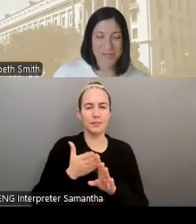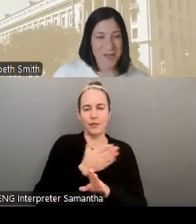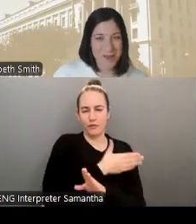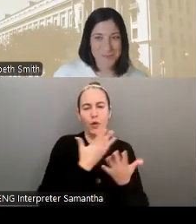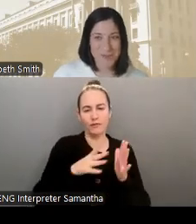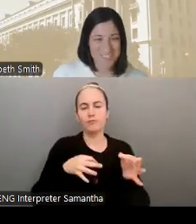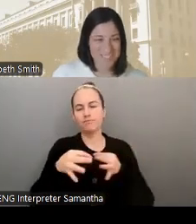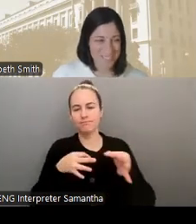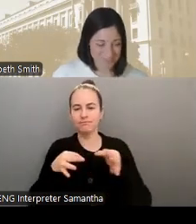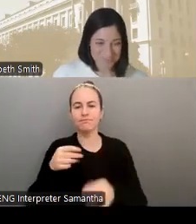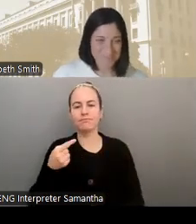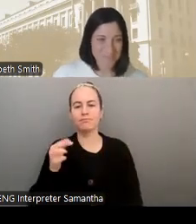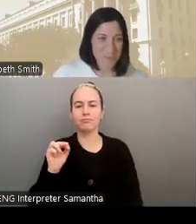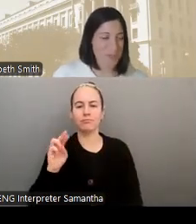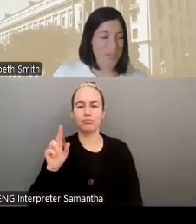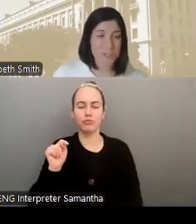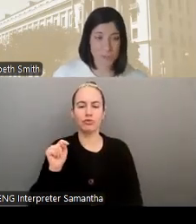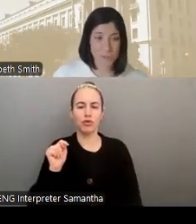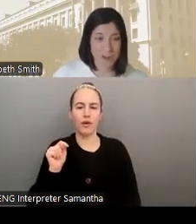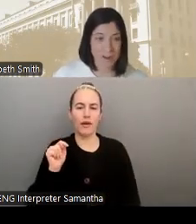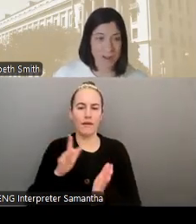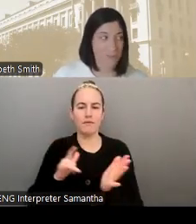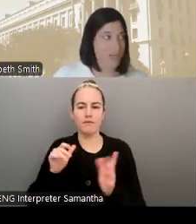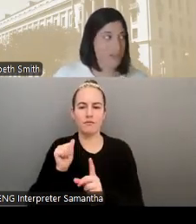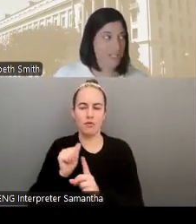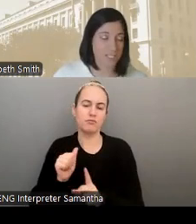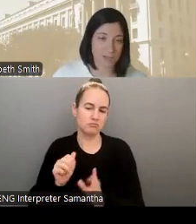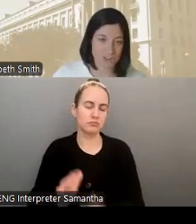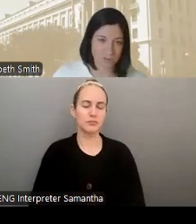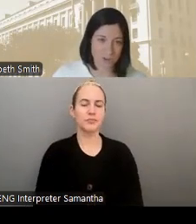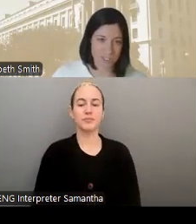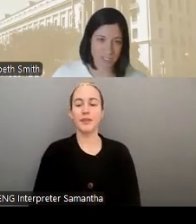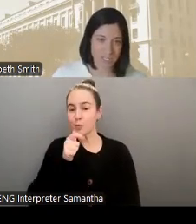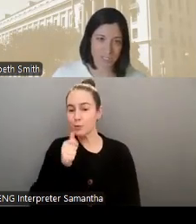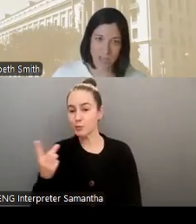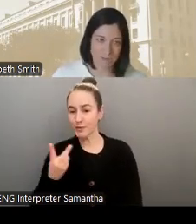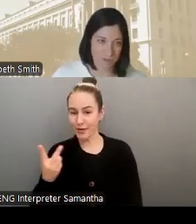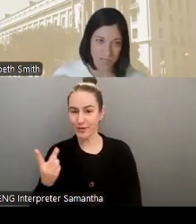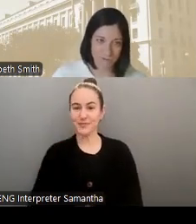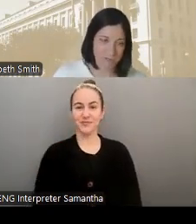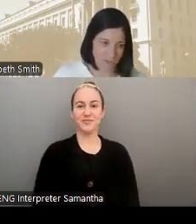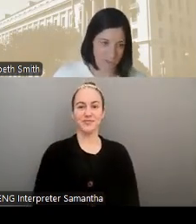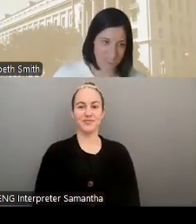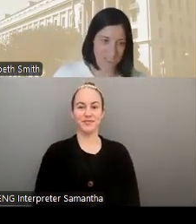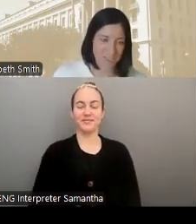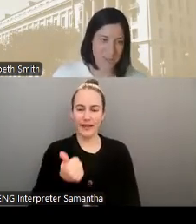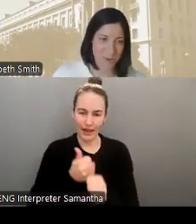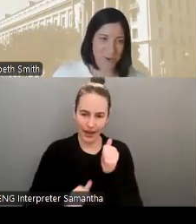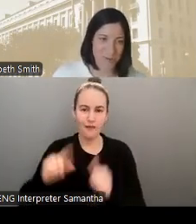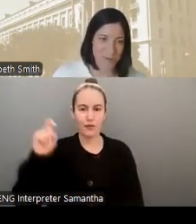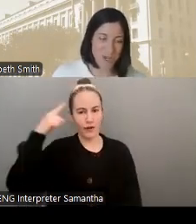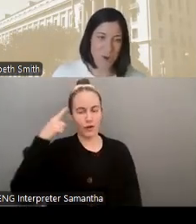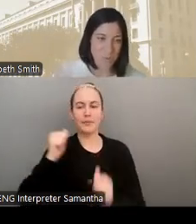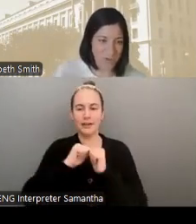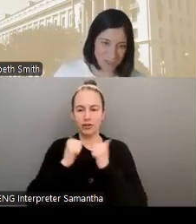covered previously. So that is who we are. There is an inspector general in every government agency.